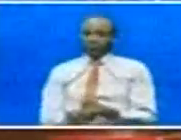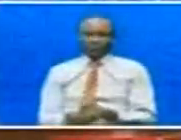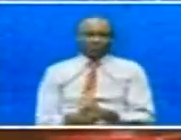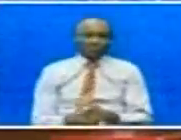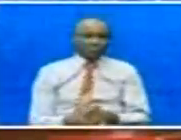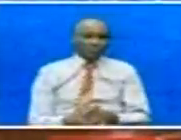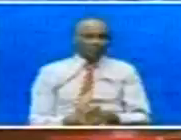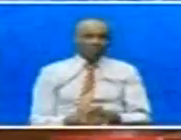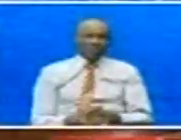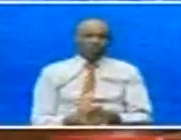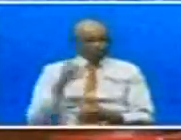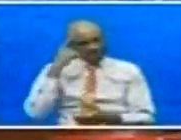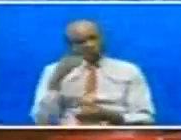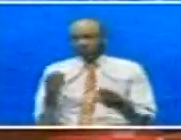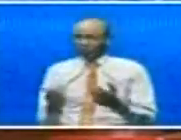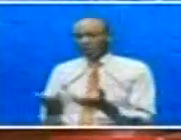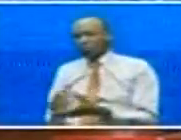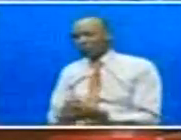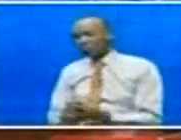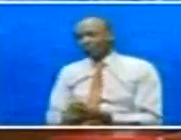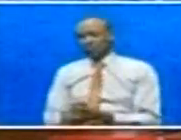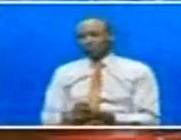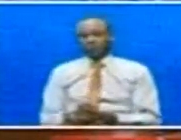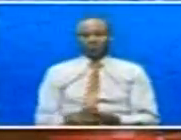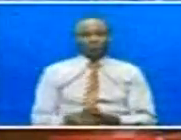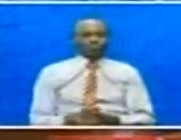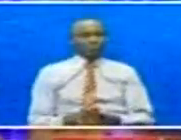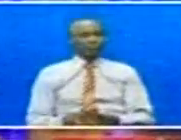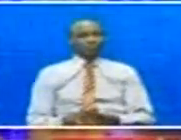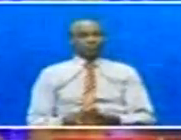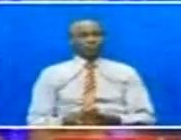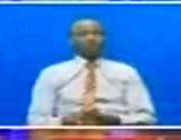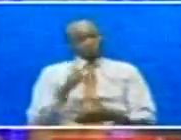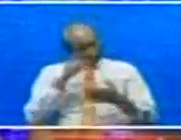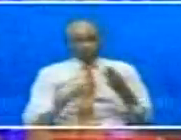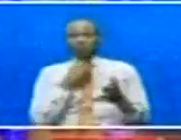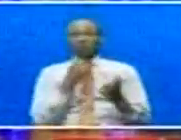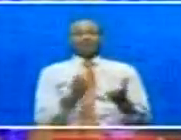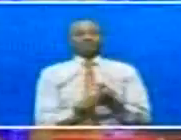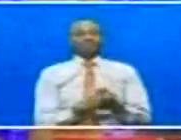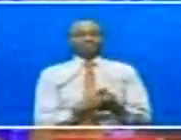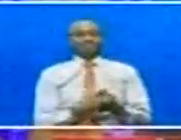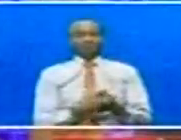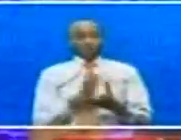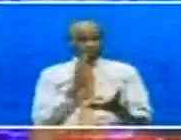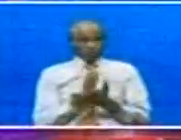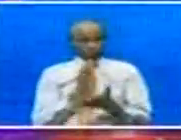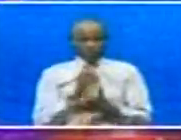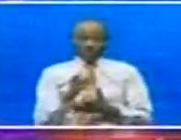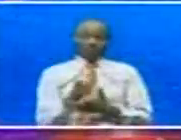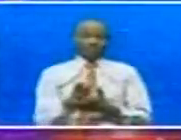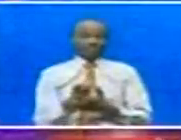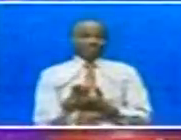Department of Homeland Security, maybe? You can create anything that you want to create. But to me, one of the issues that is very, very